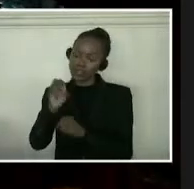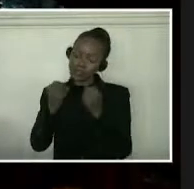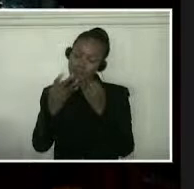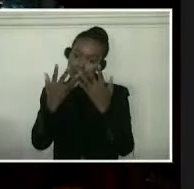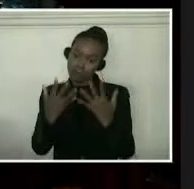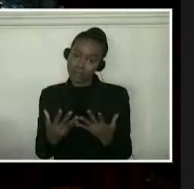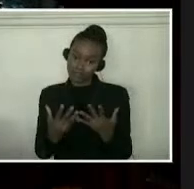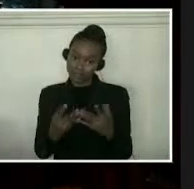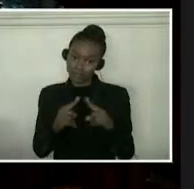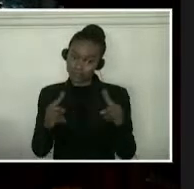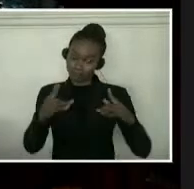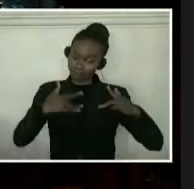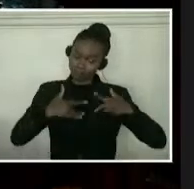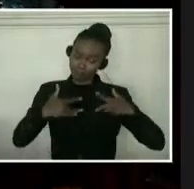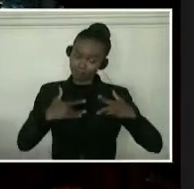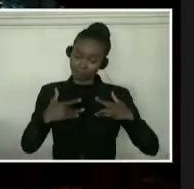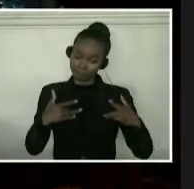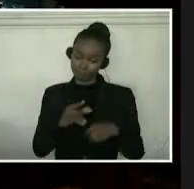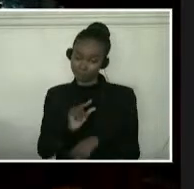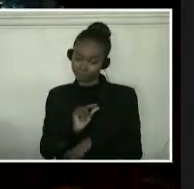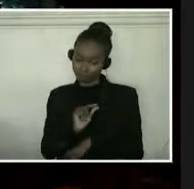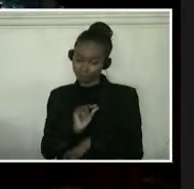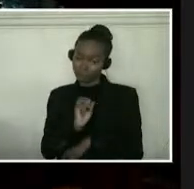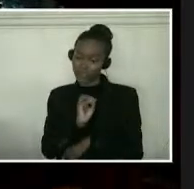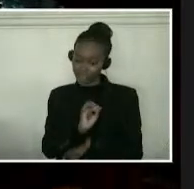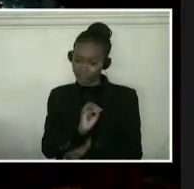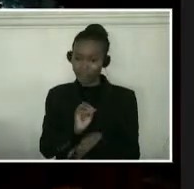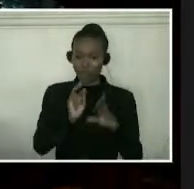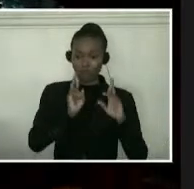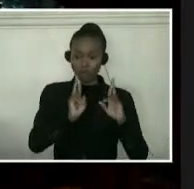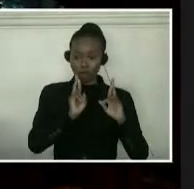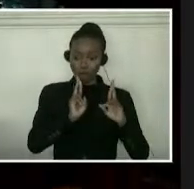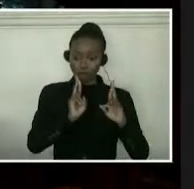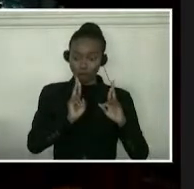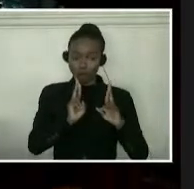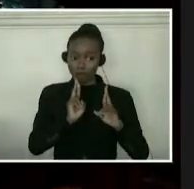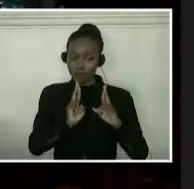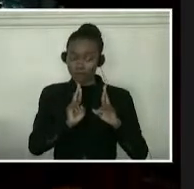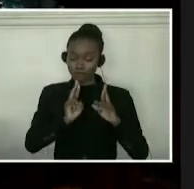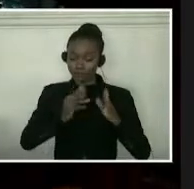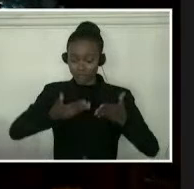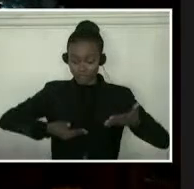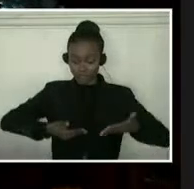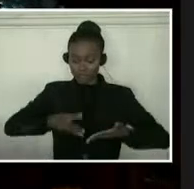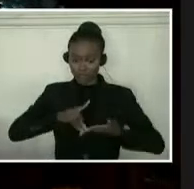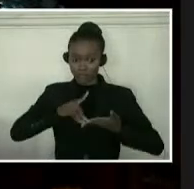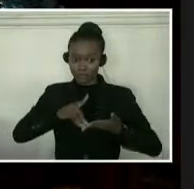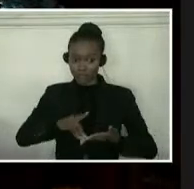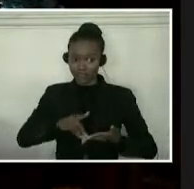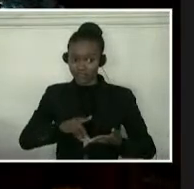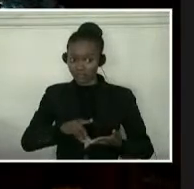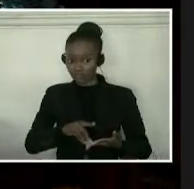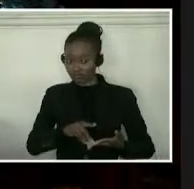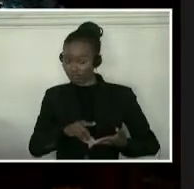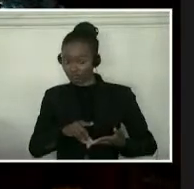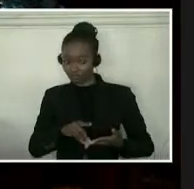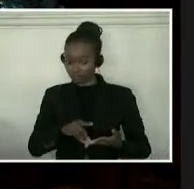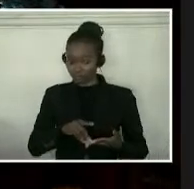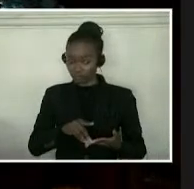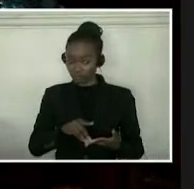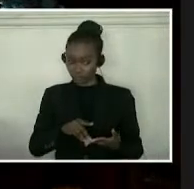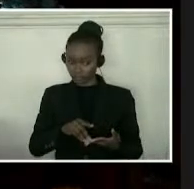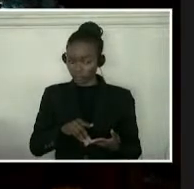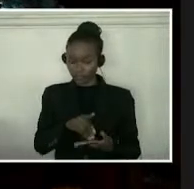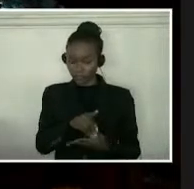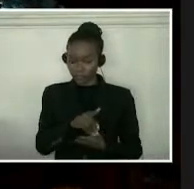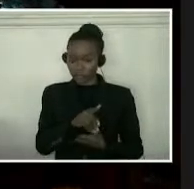not the questionable service providers who might to advertise this project this time around in